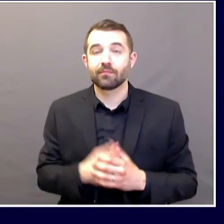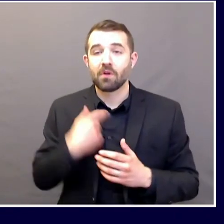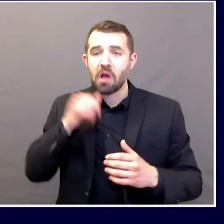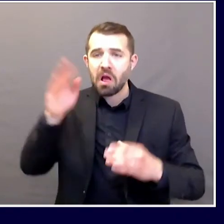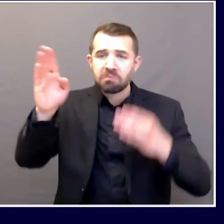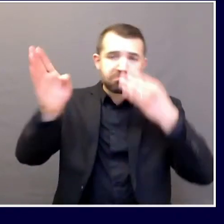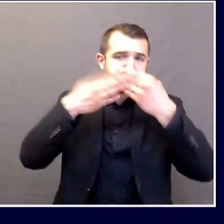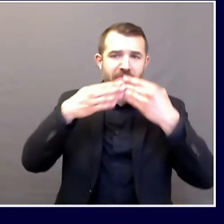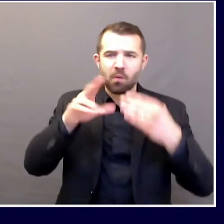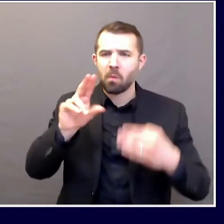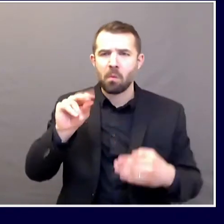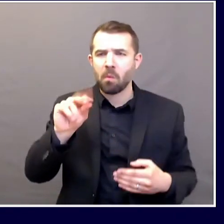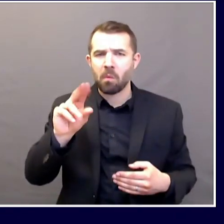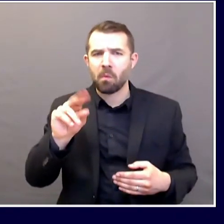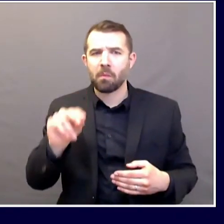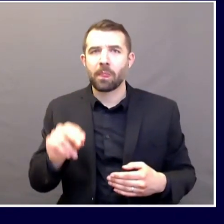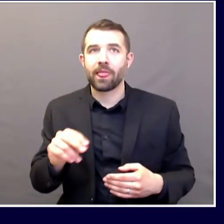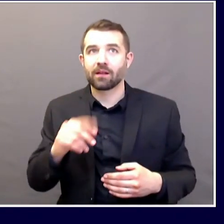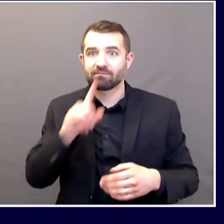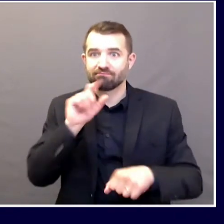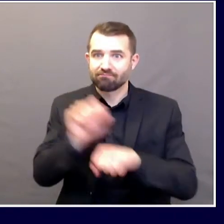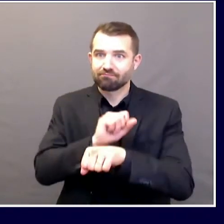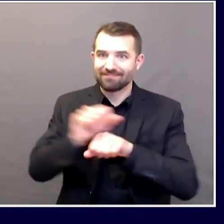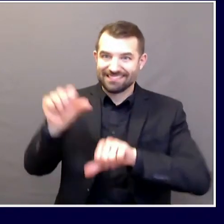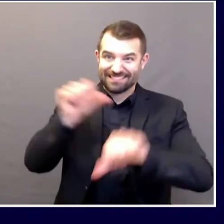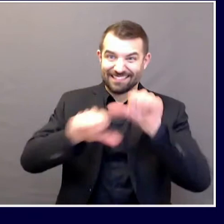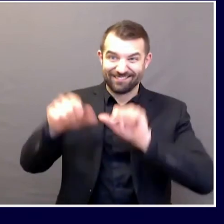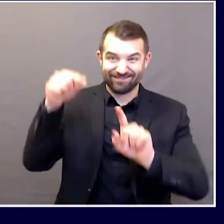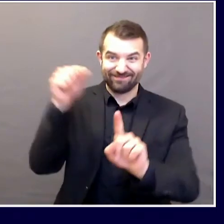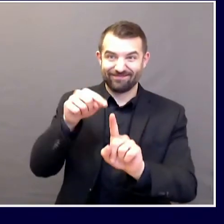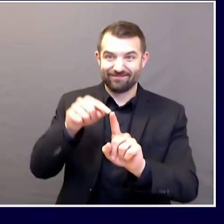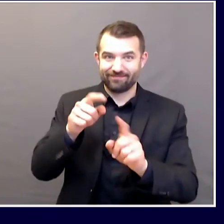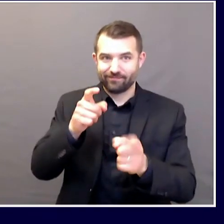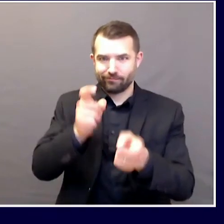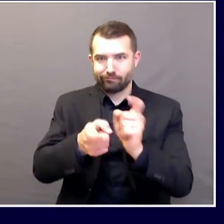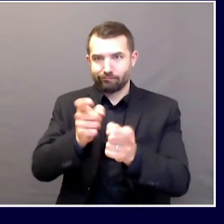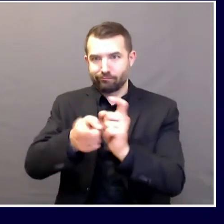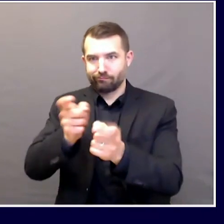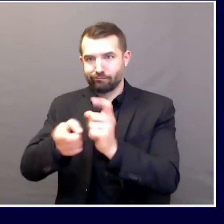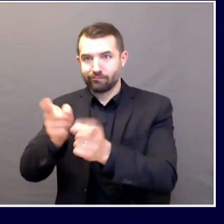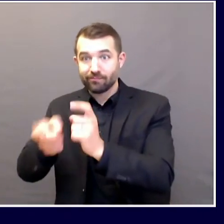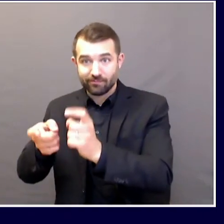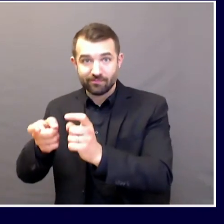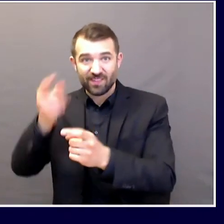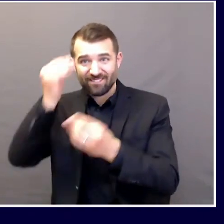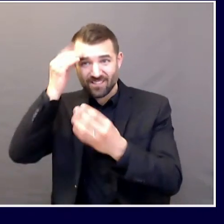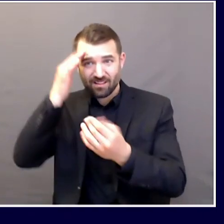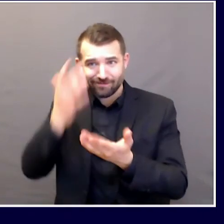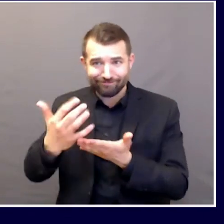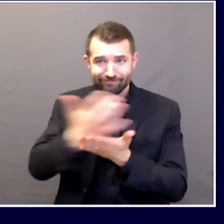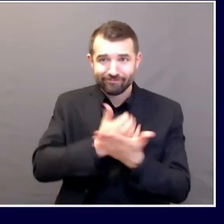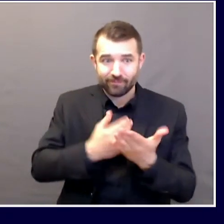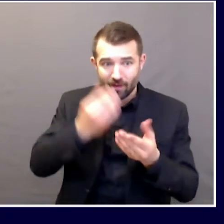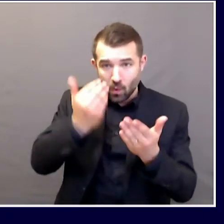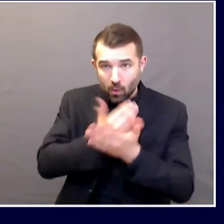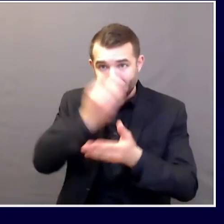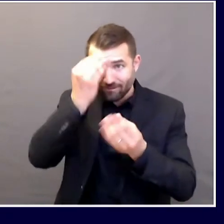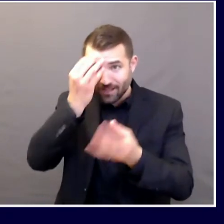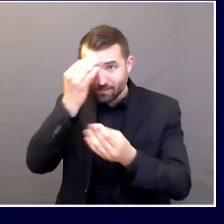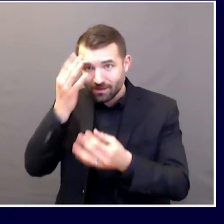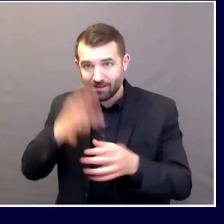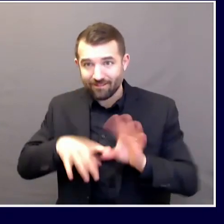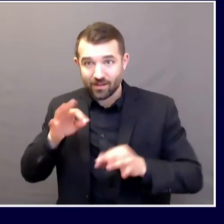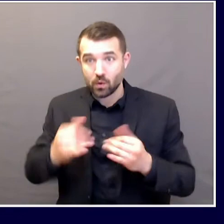is a scientific venture, and so we're always looking at new and different pieces of data. But right now, we're not making any changes